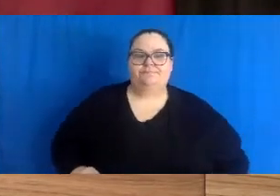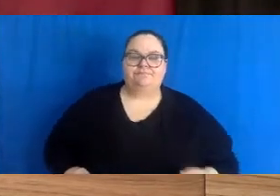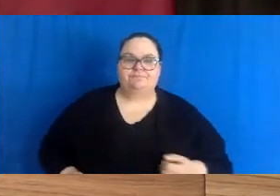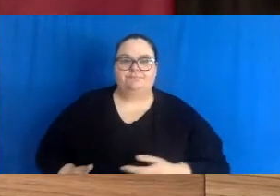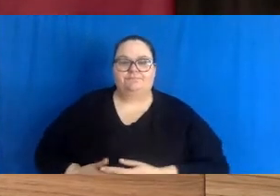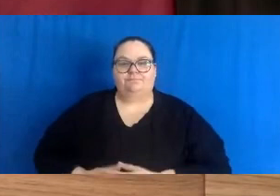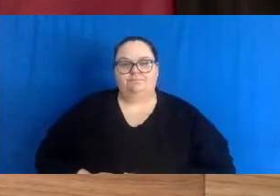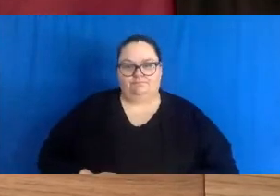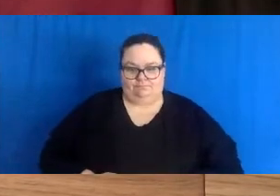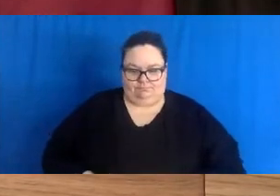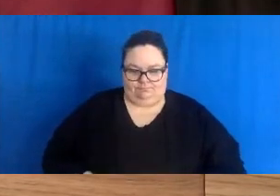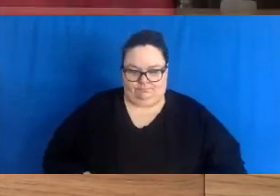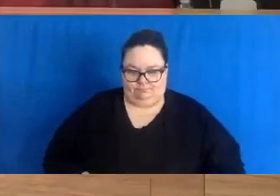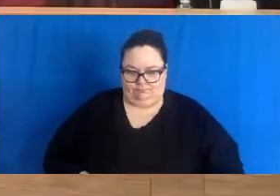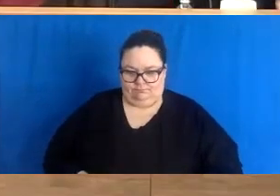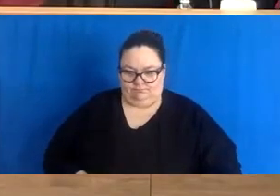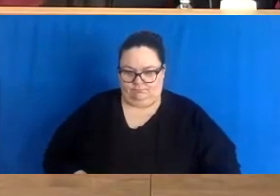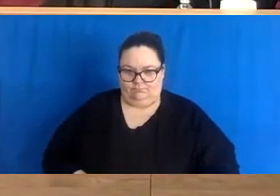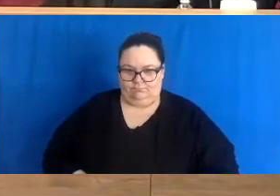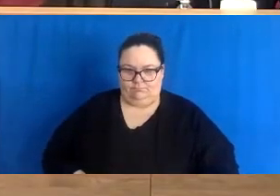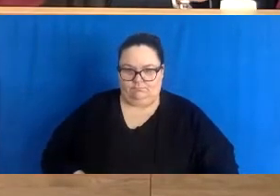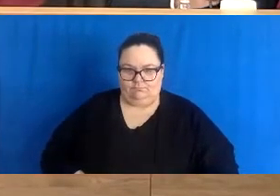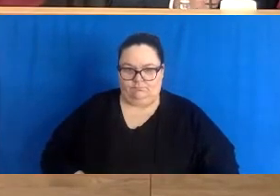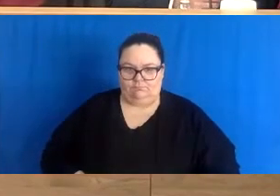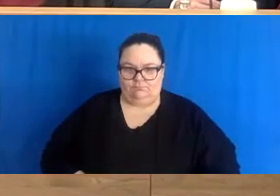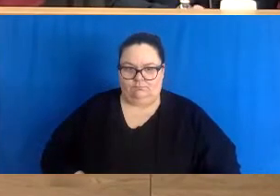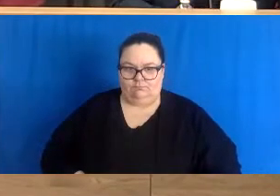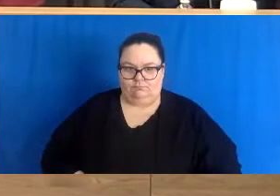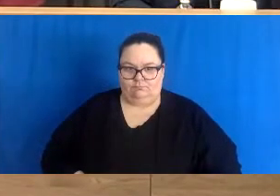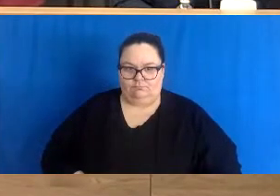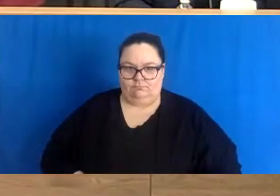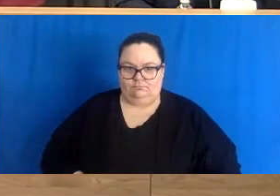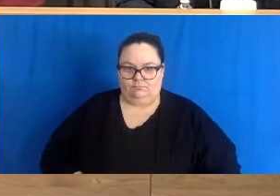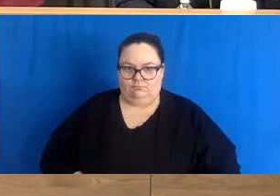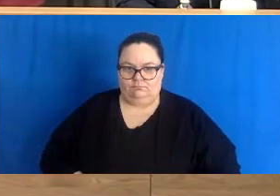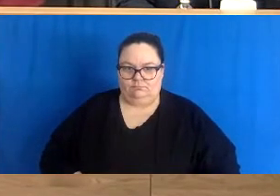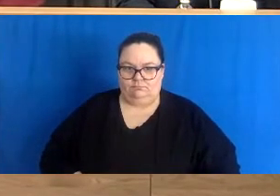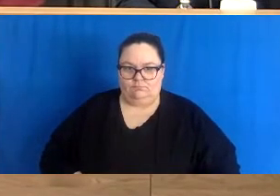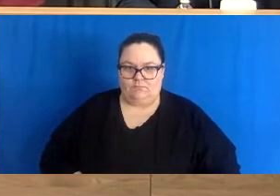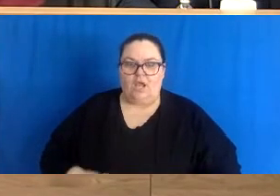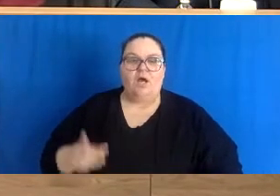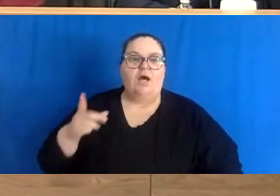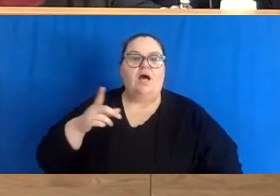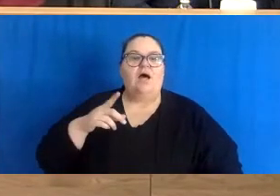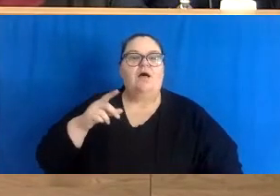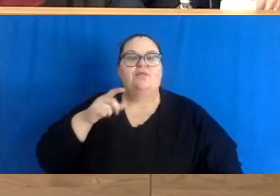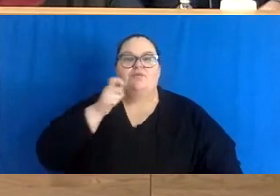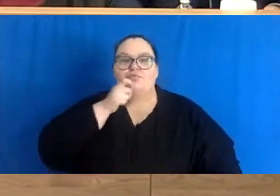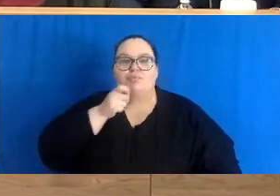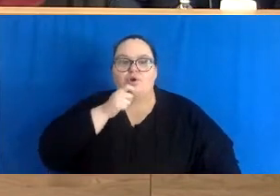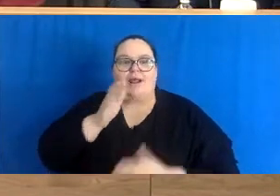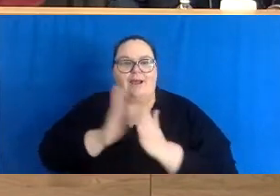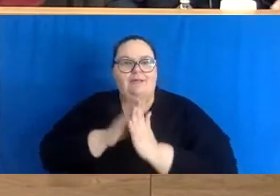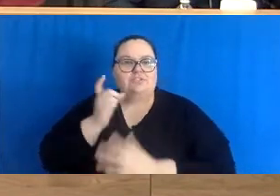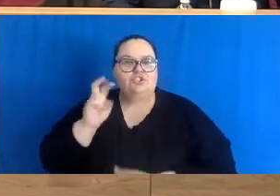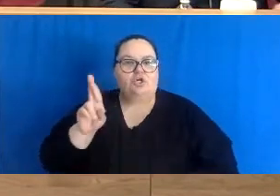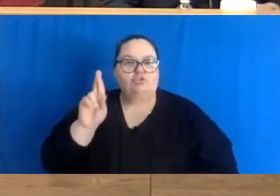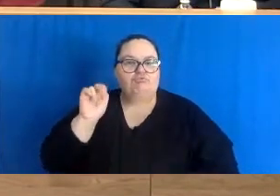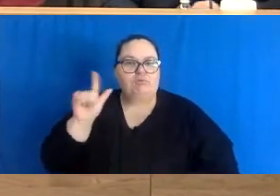beaucoup. Est-ce que le docteur Russell peut le répéter en français seulement, si possible? Oui, l'avantage de les deux.